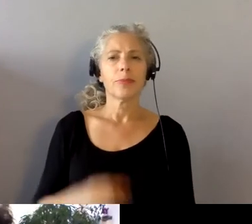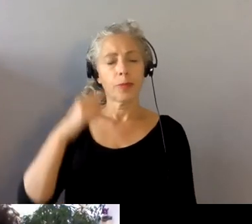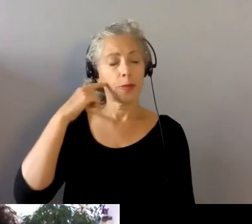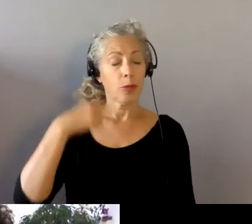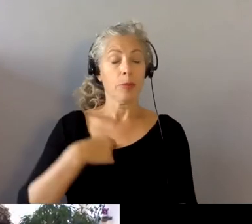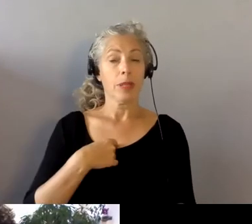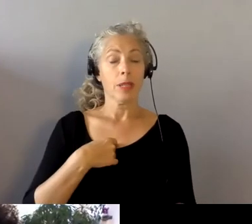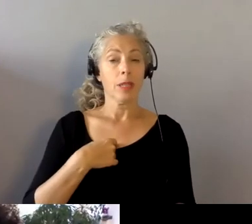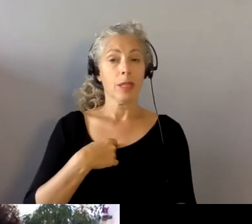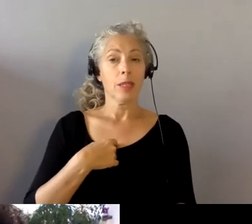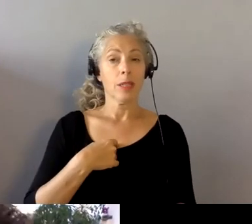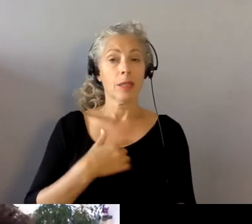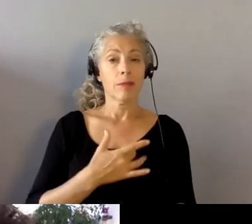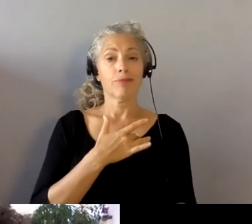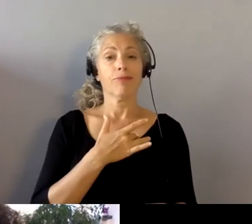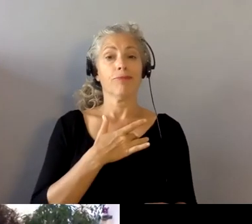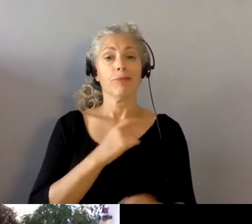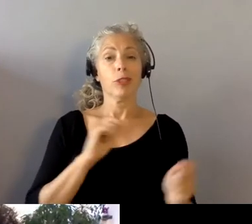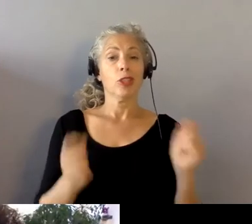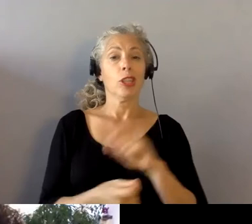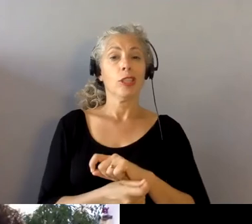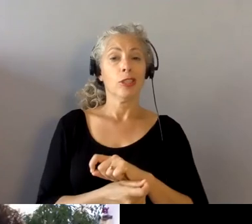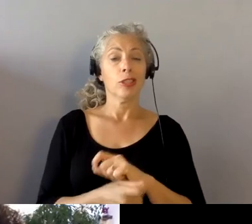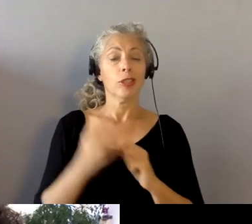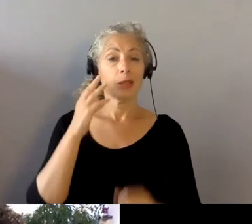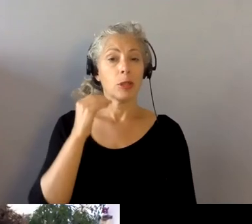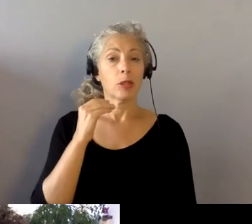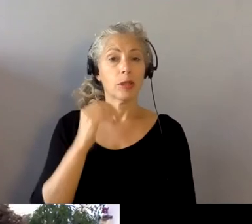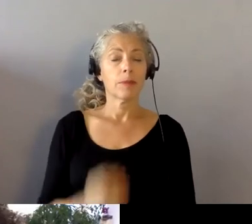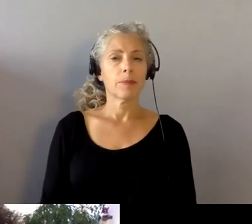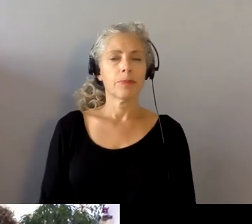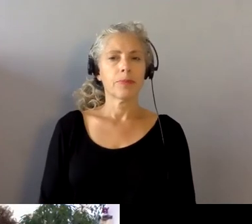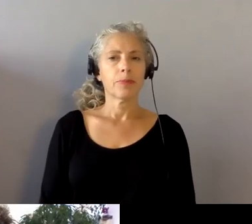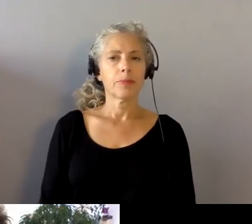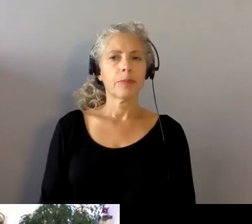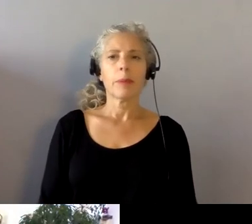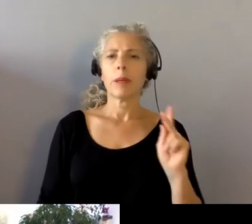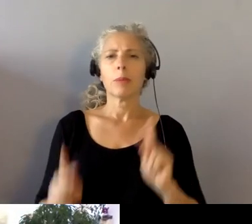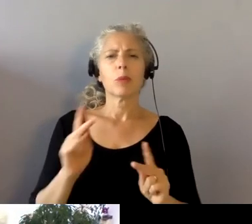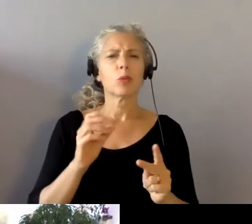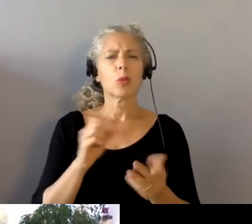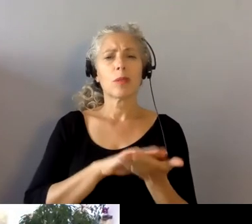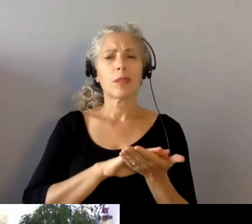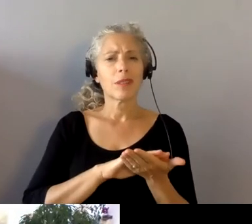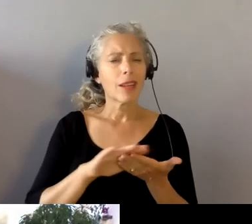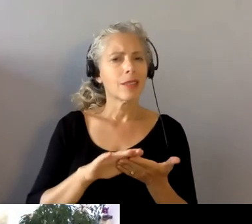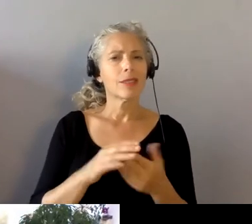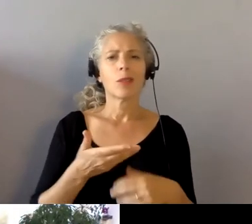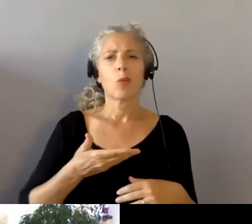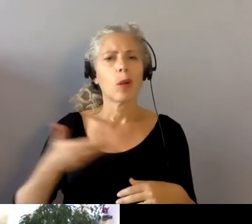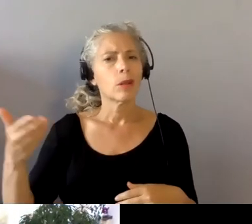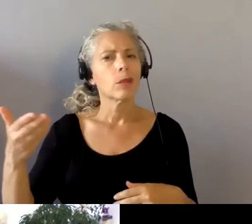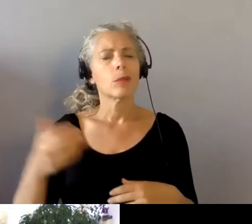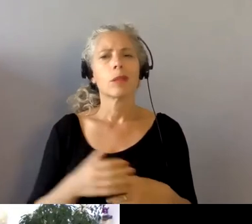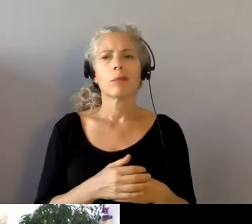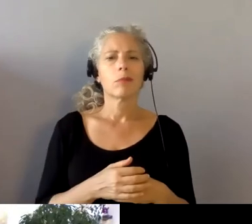really moving and transformative experience, and people were so generous and kind and welcoming, and